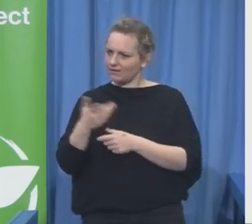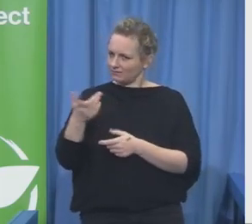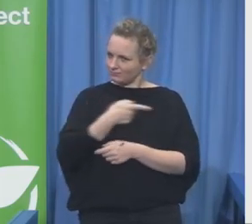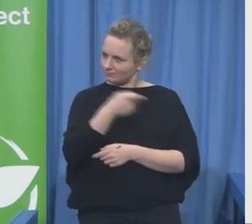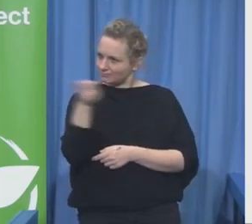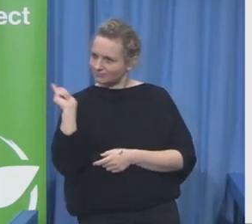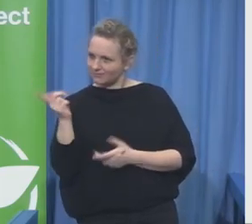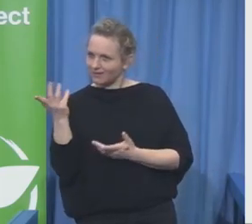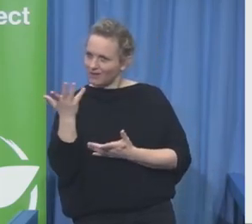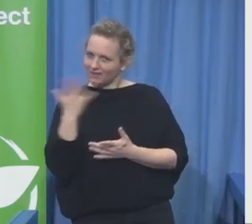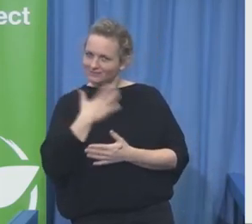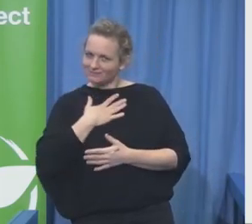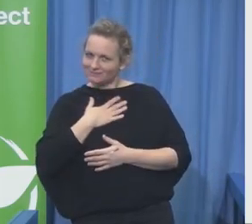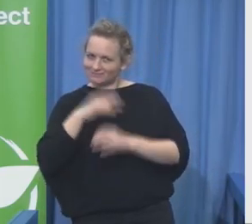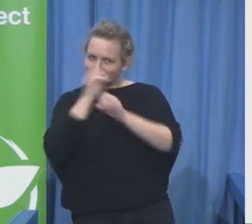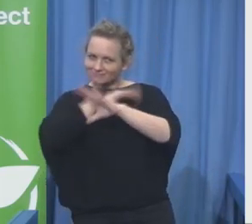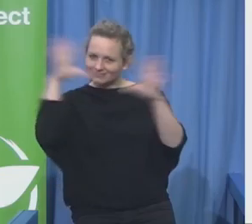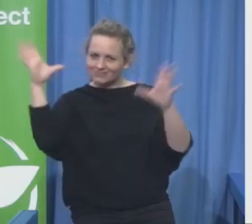huge impact on the world.